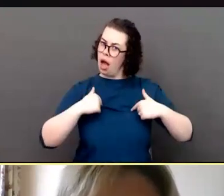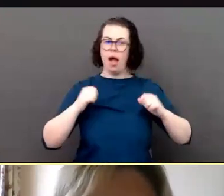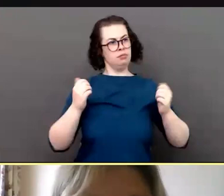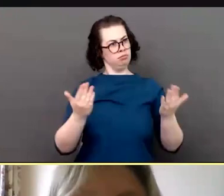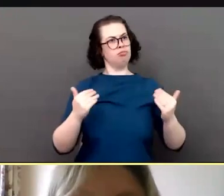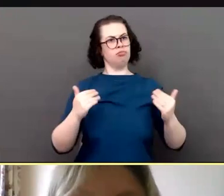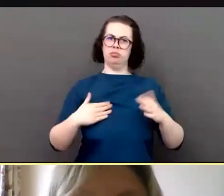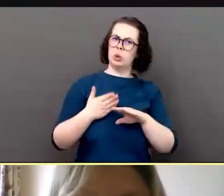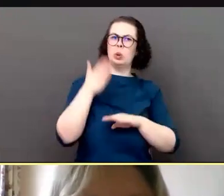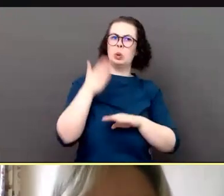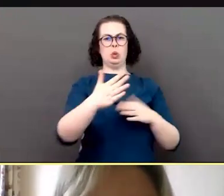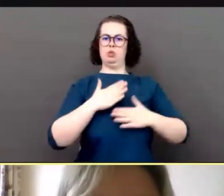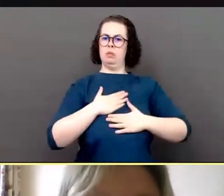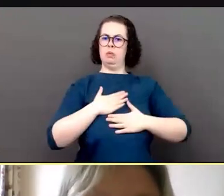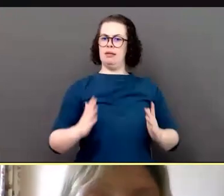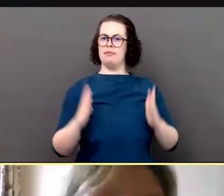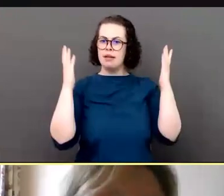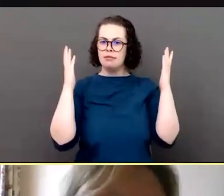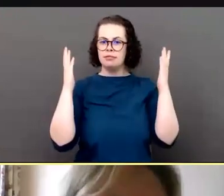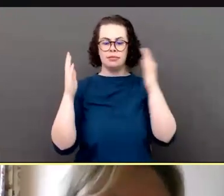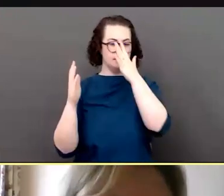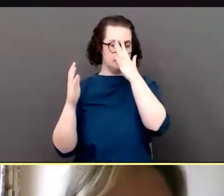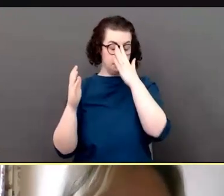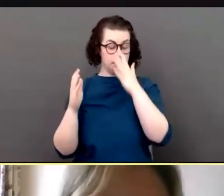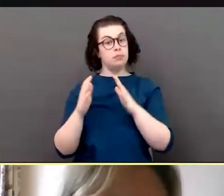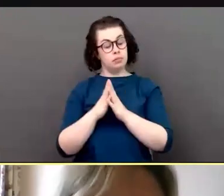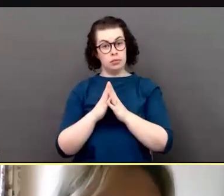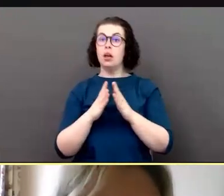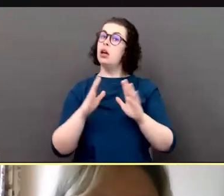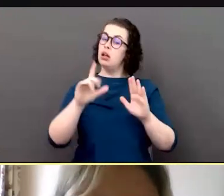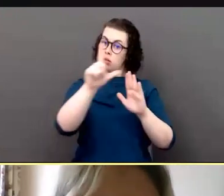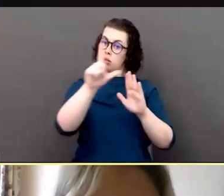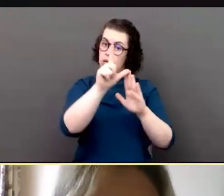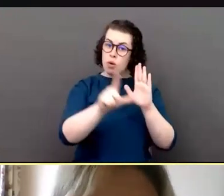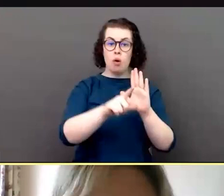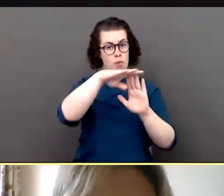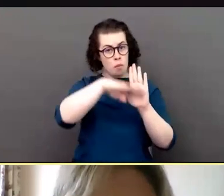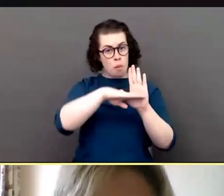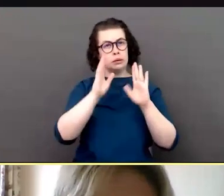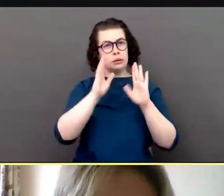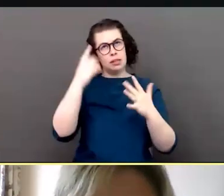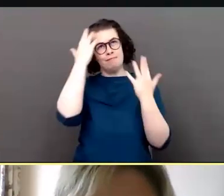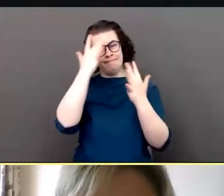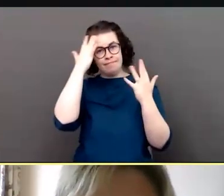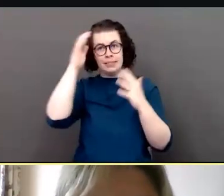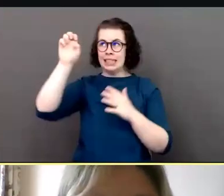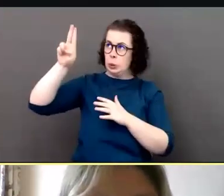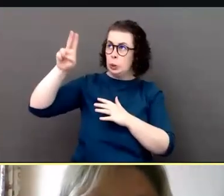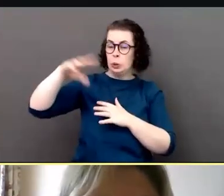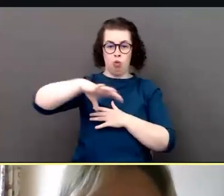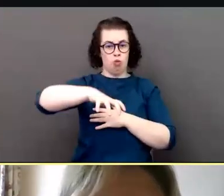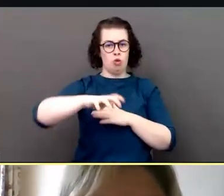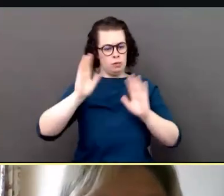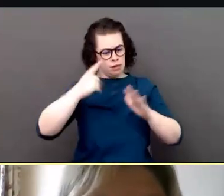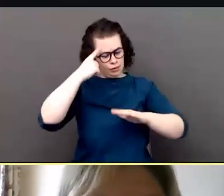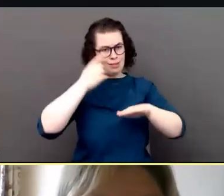to realize the full potential of legislative instruments such as the public procurement legislation. And in order